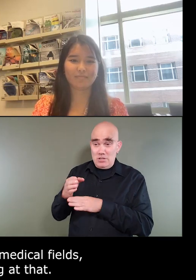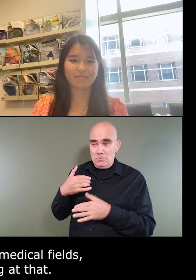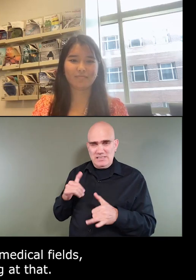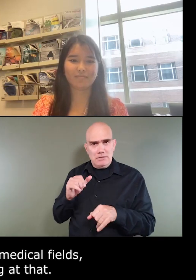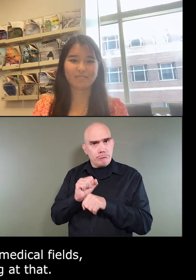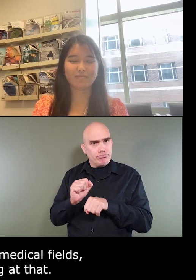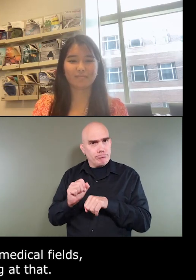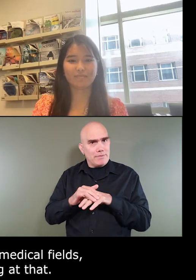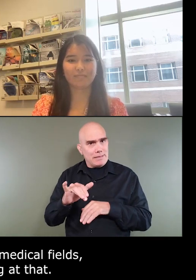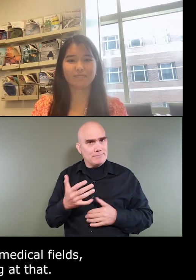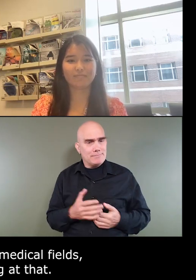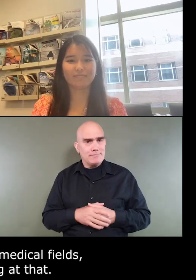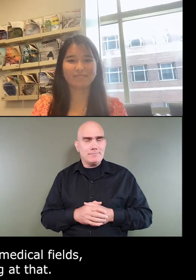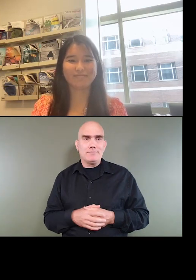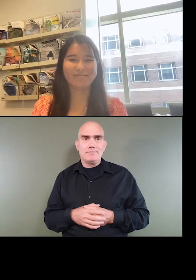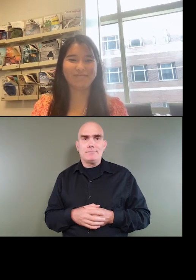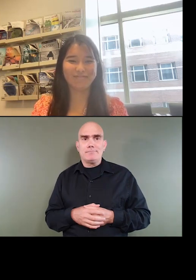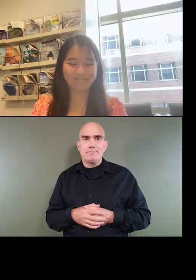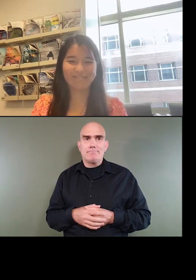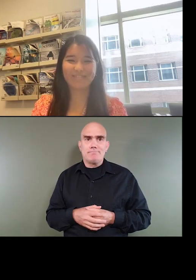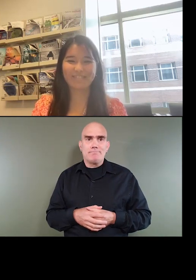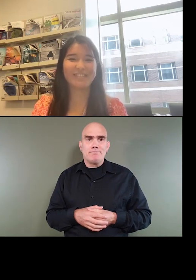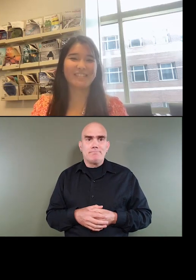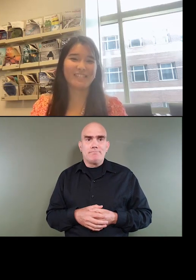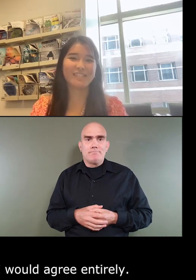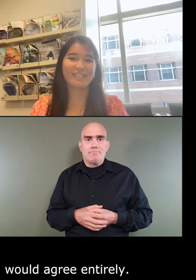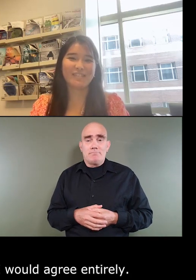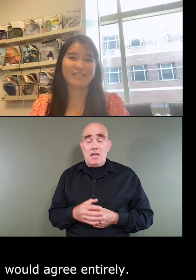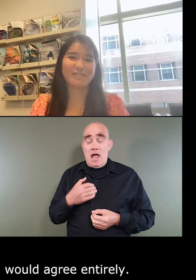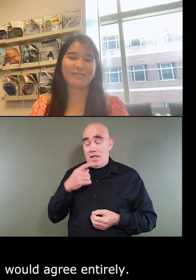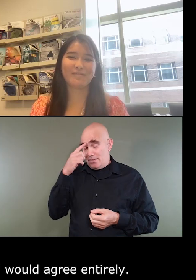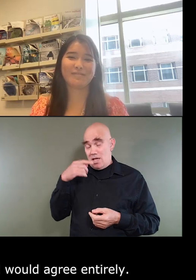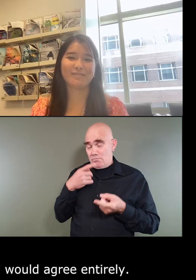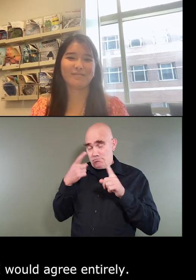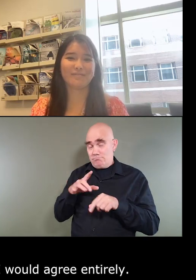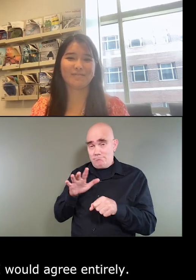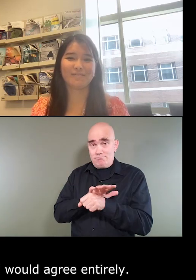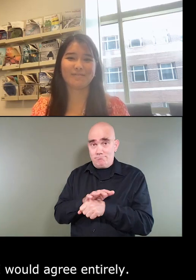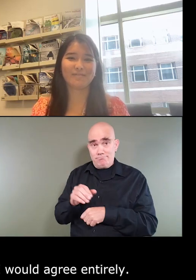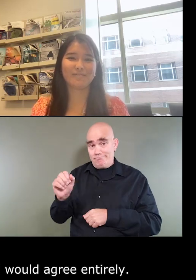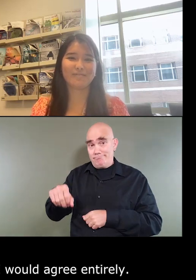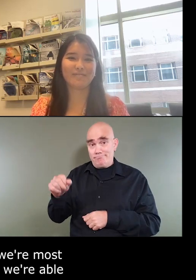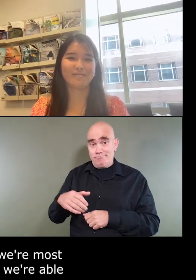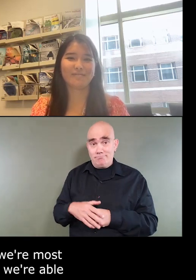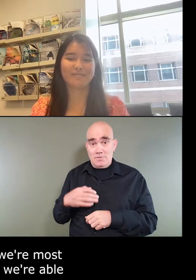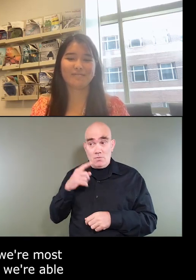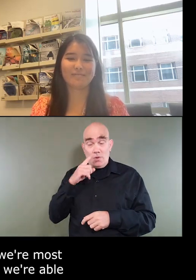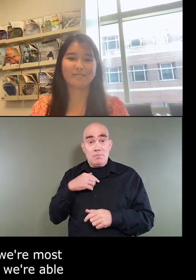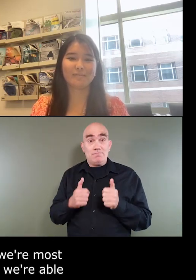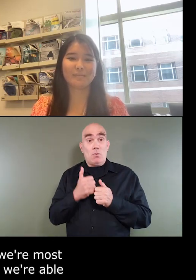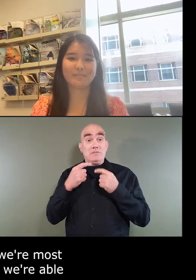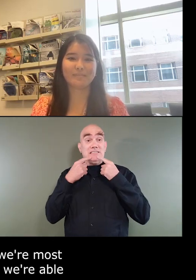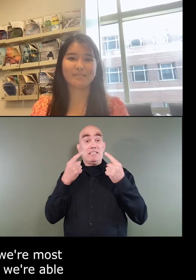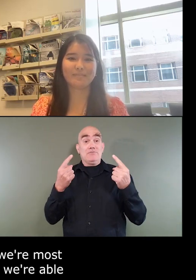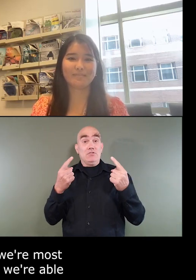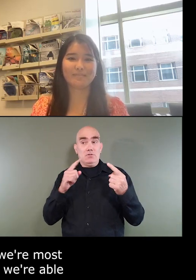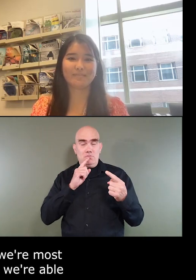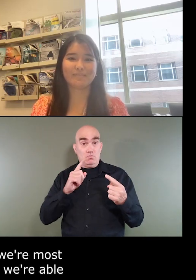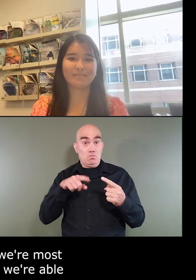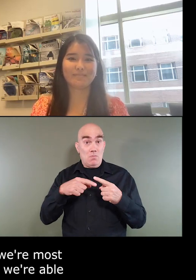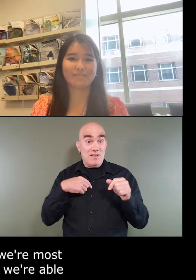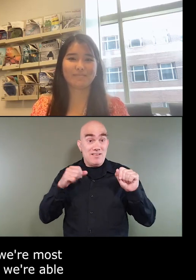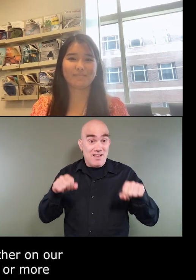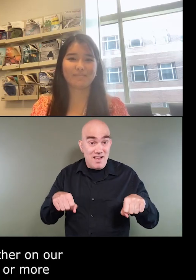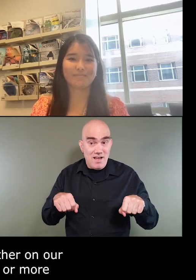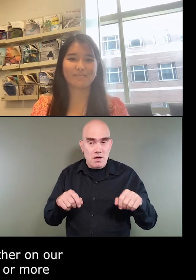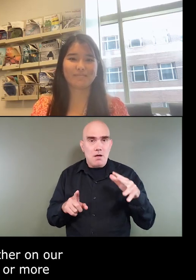medical fields, we're still working at that. I think I would agree entirely. And I think where we're most successful is where